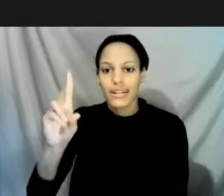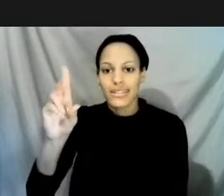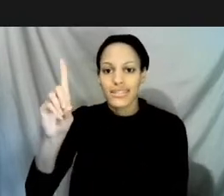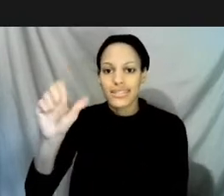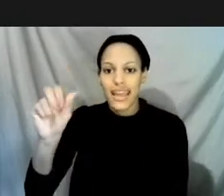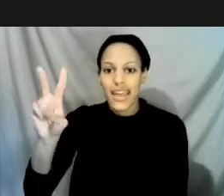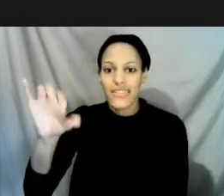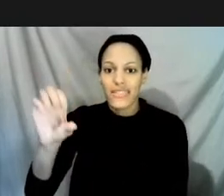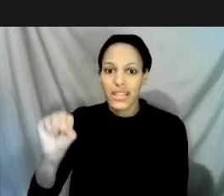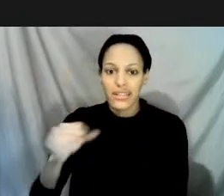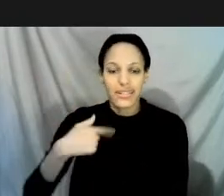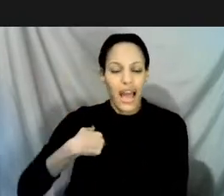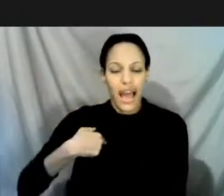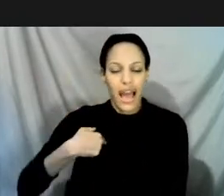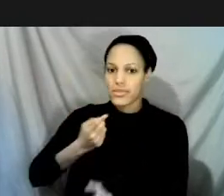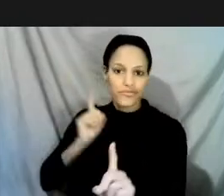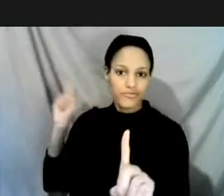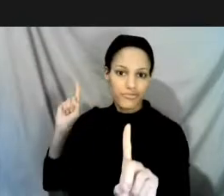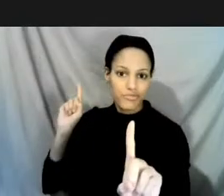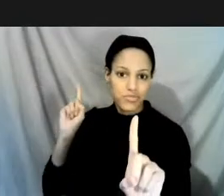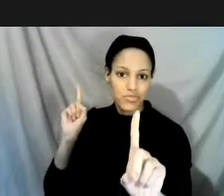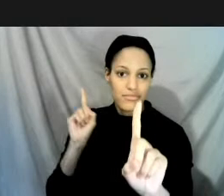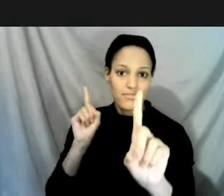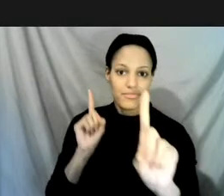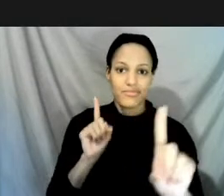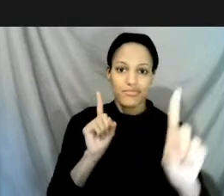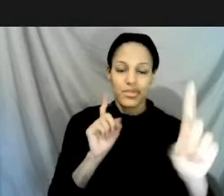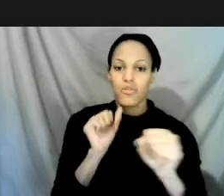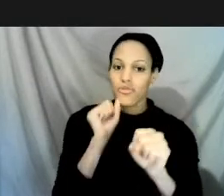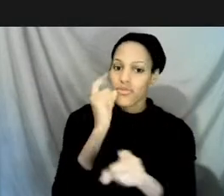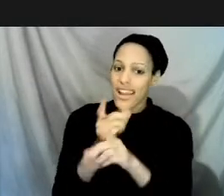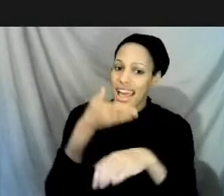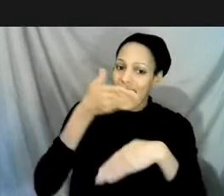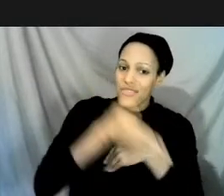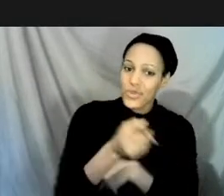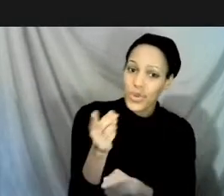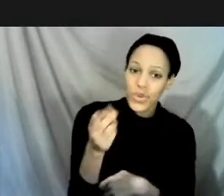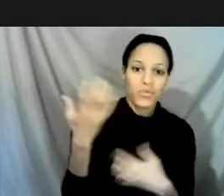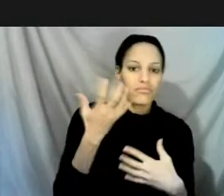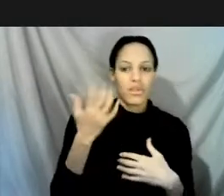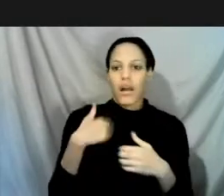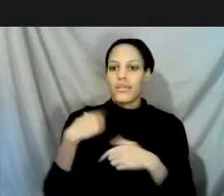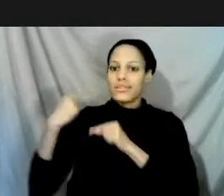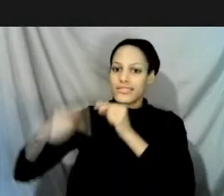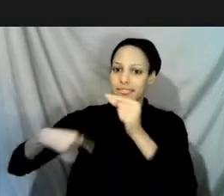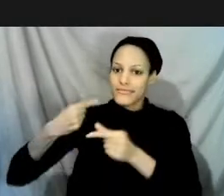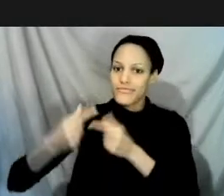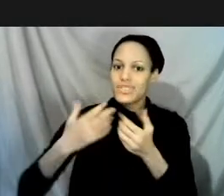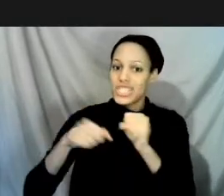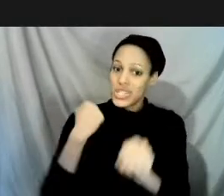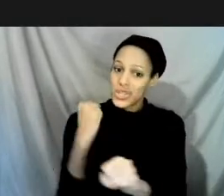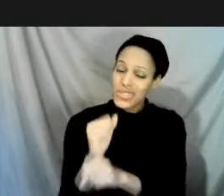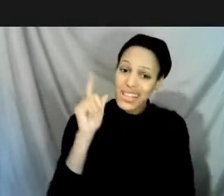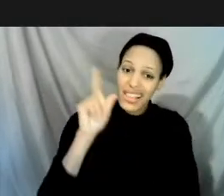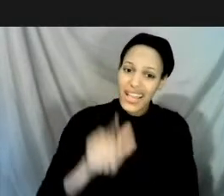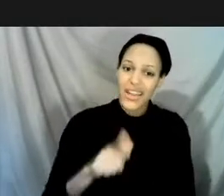So I was just thinking about the legacy and the lineage of who we are as